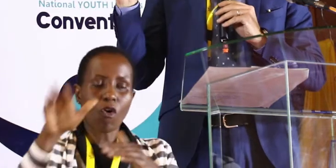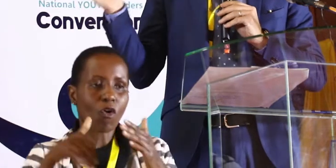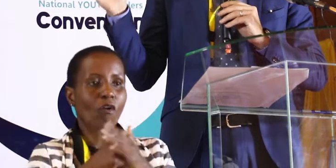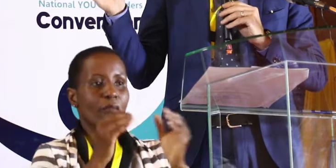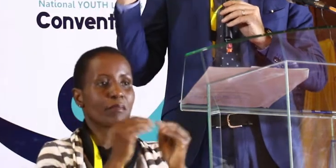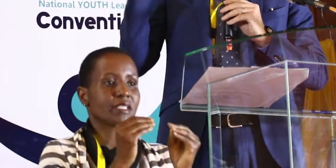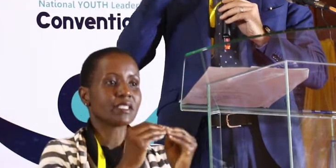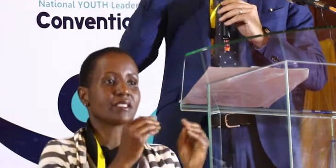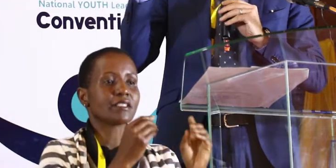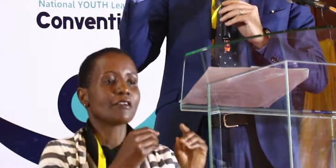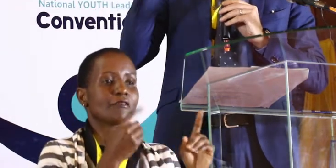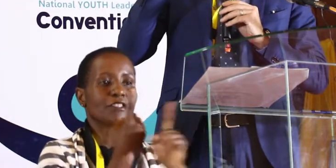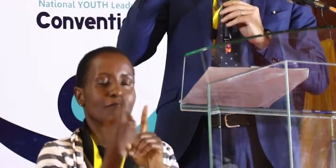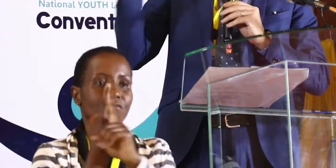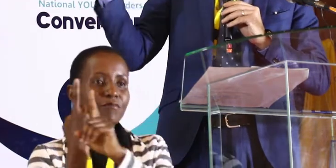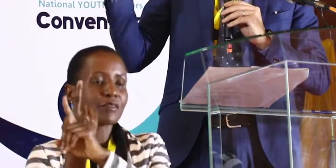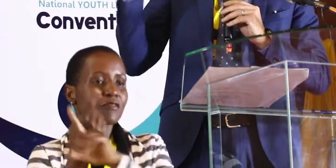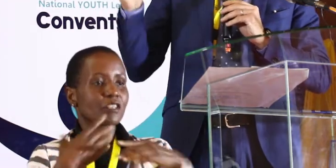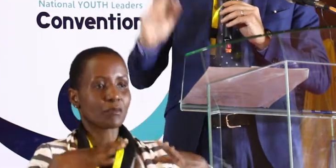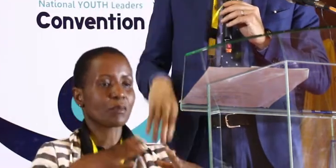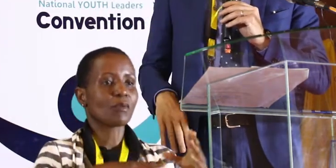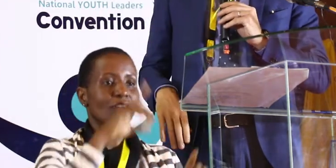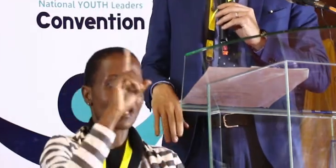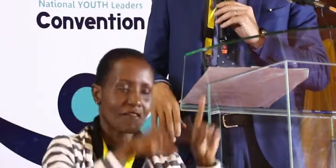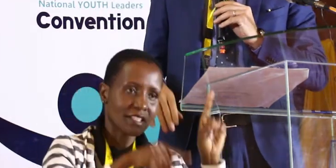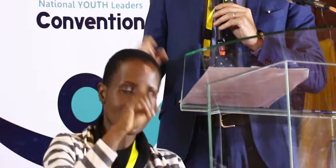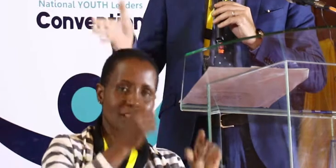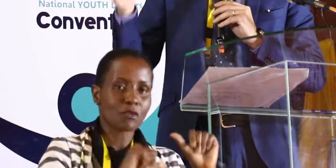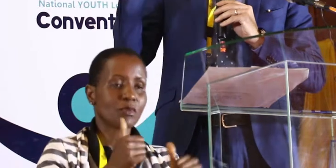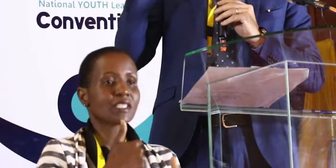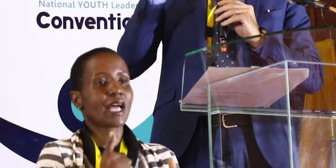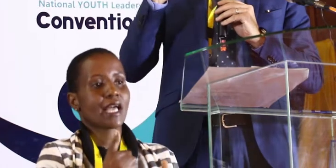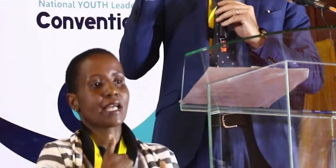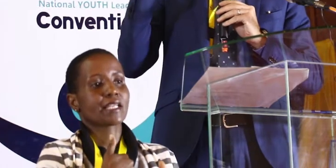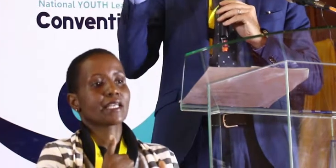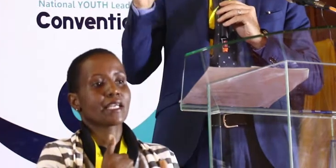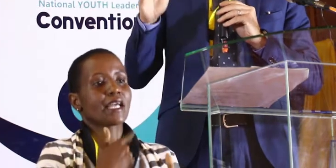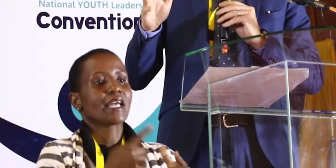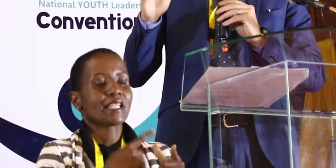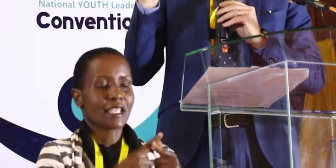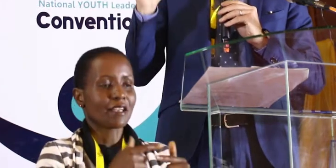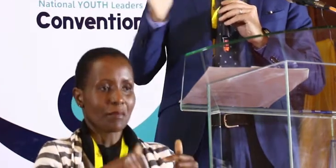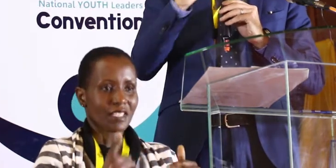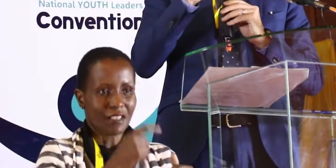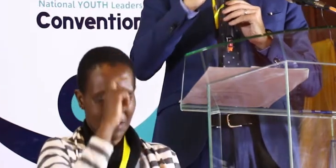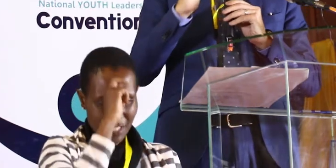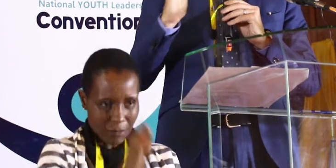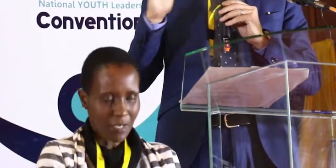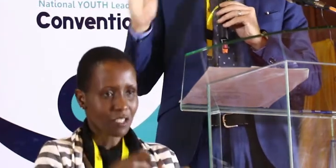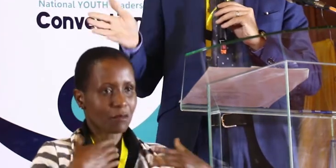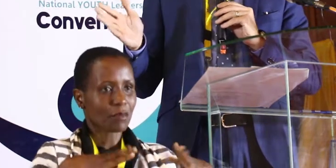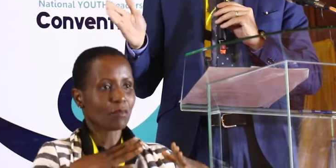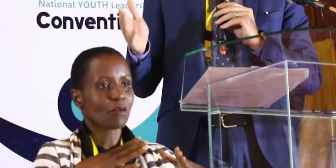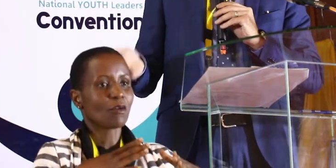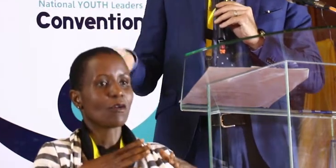of different walks of life, the diversity that I had, and I got such a respect for different kinds